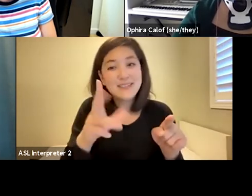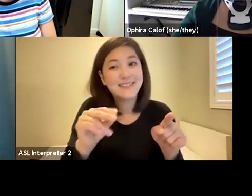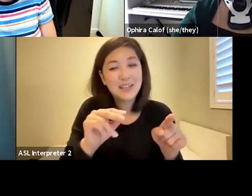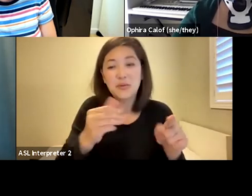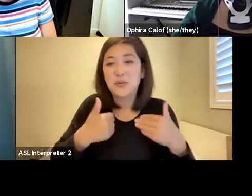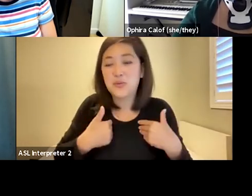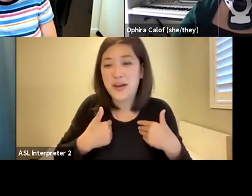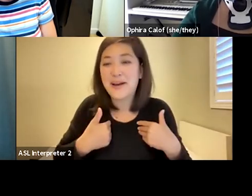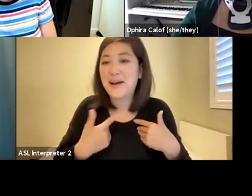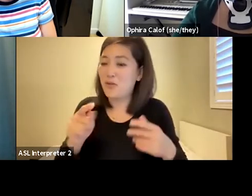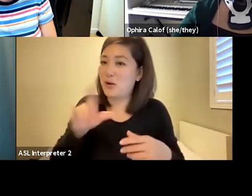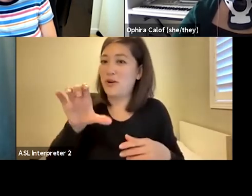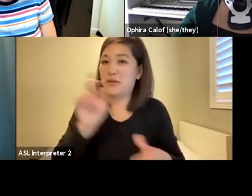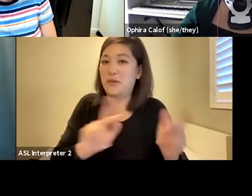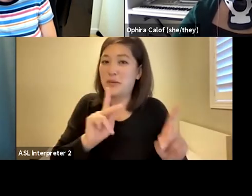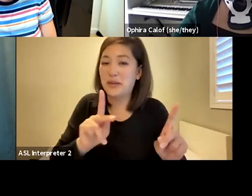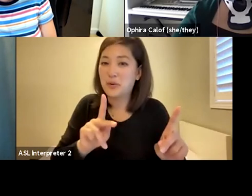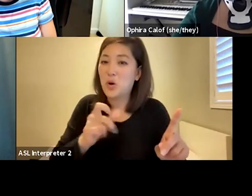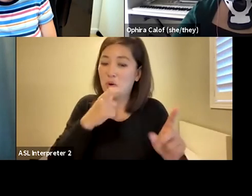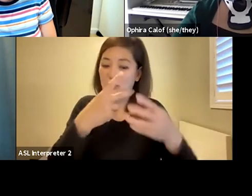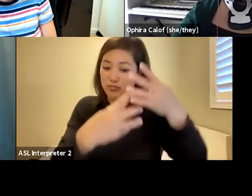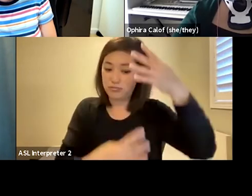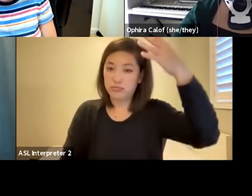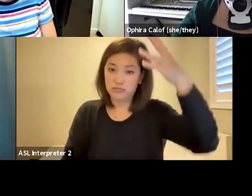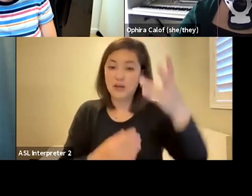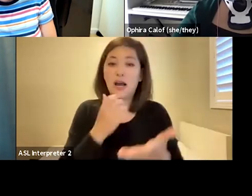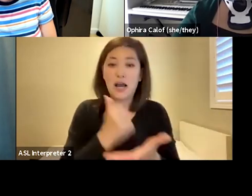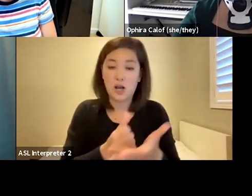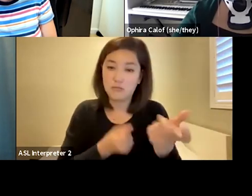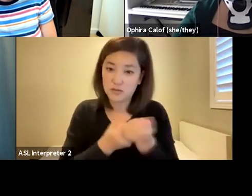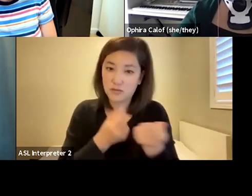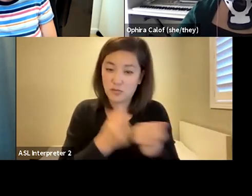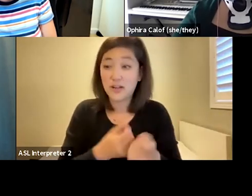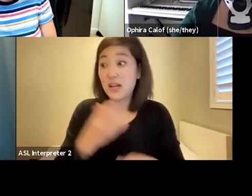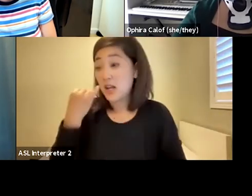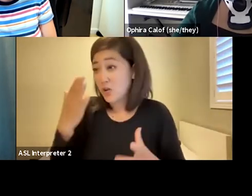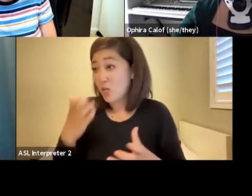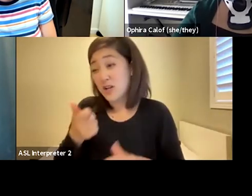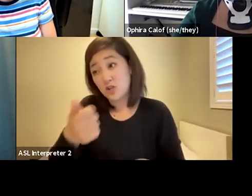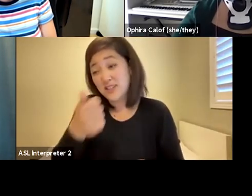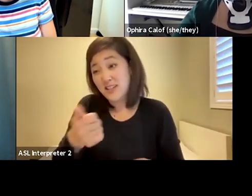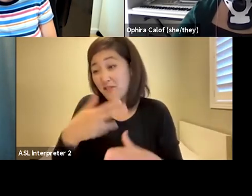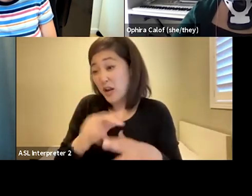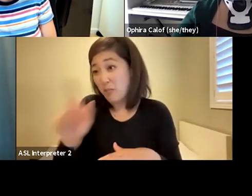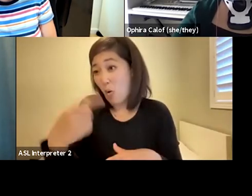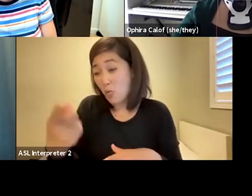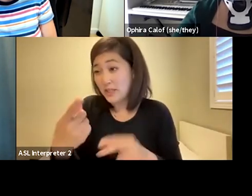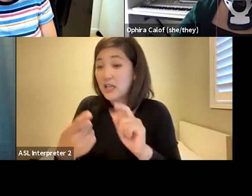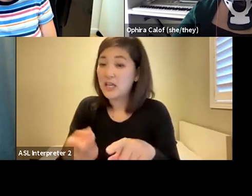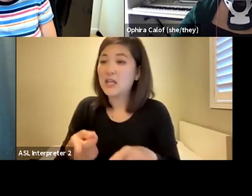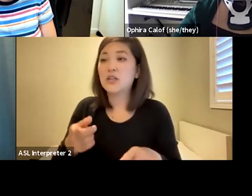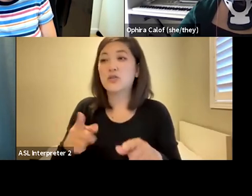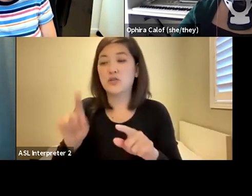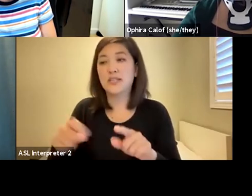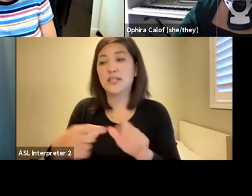if you're more of a solitary creative, maybe write a novel and it'll get adapted into a short movie one day. I mean, it worked out for Stephen King. You really